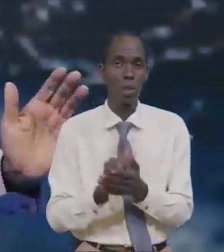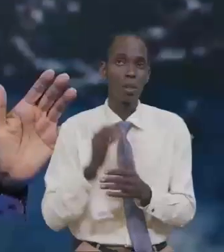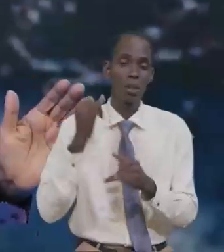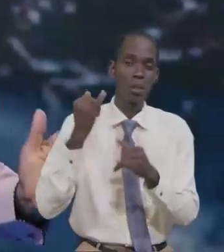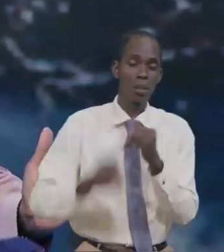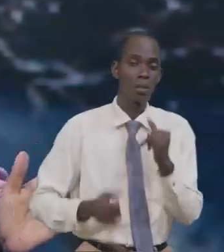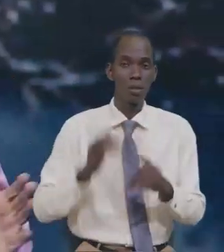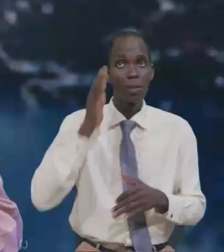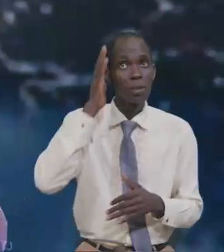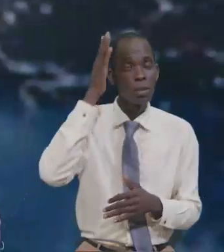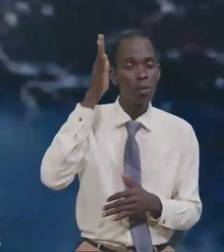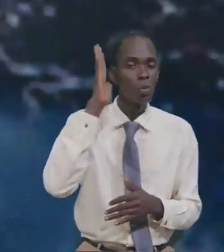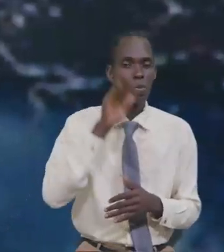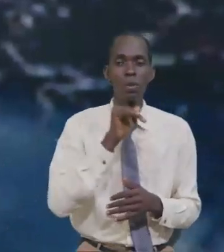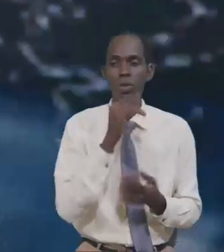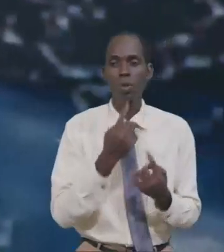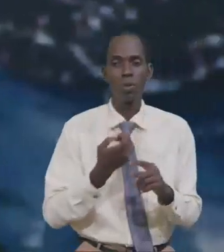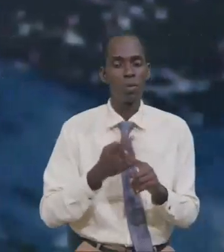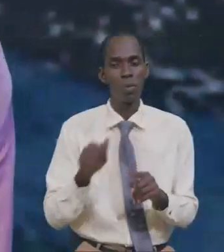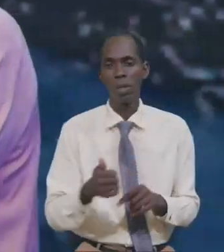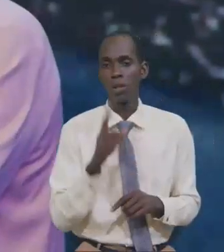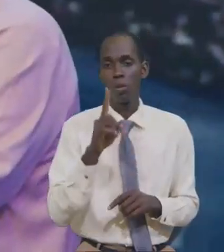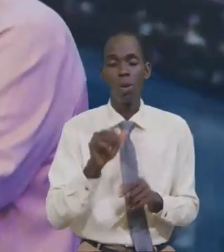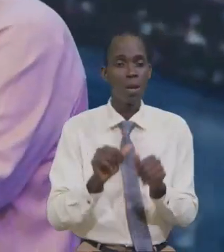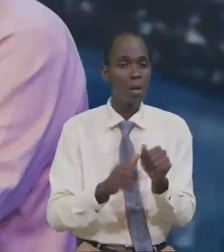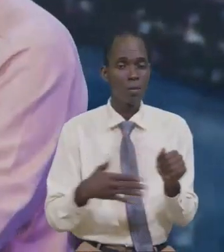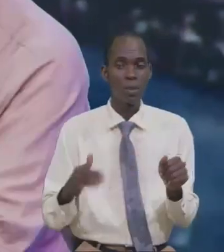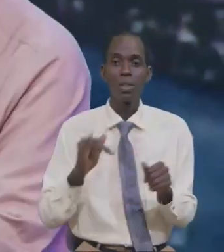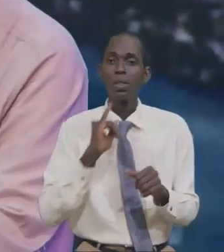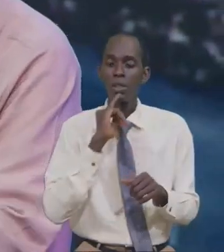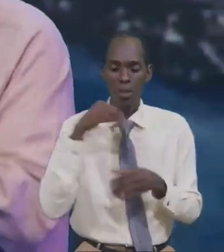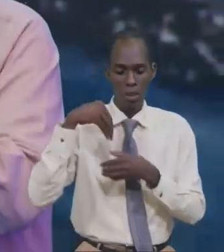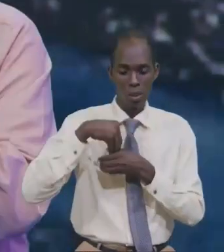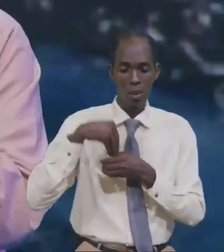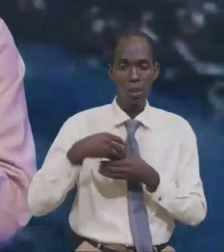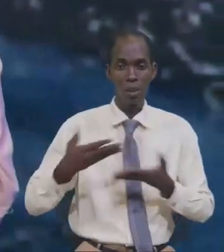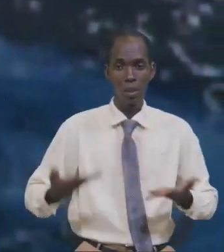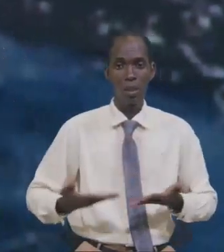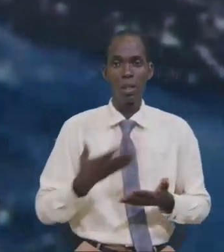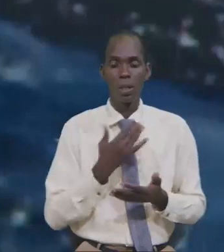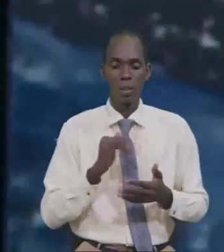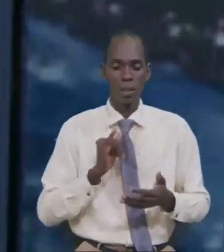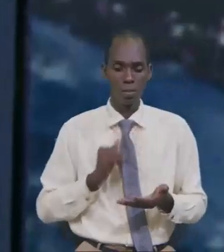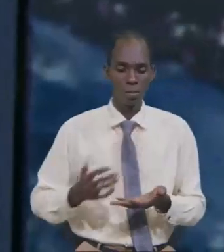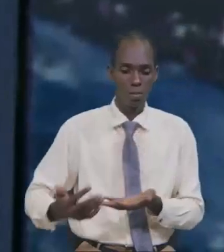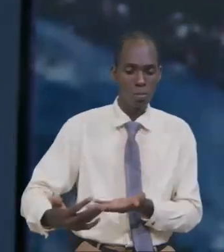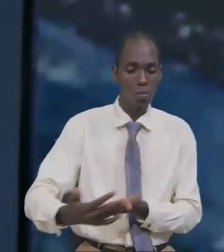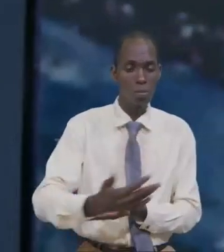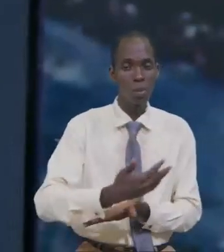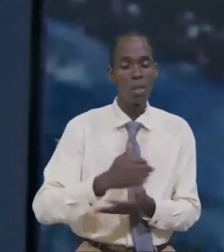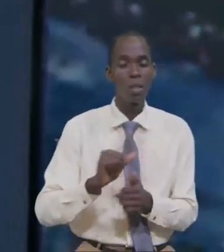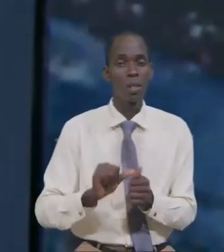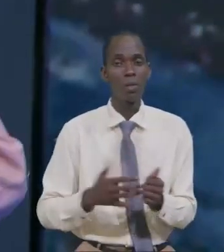gather everything together and I so run. I concentrate when I